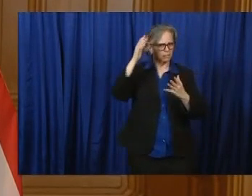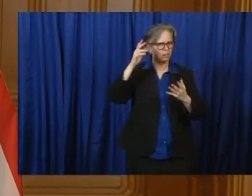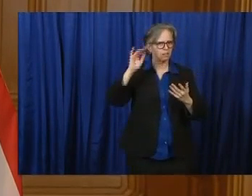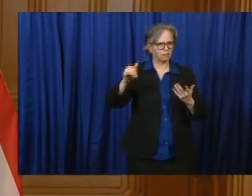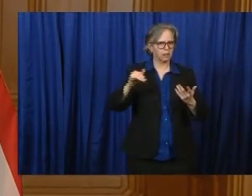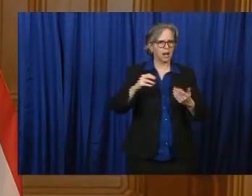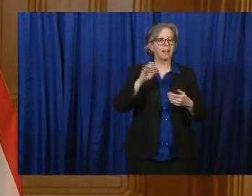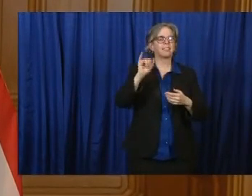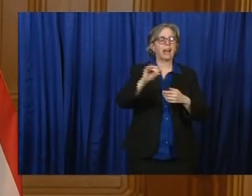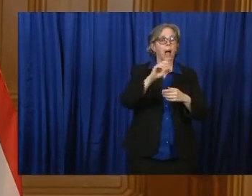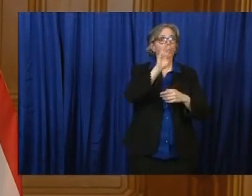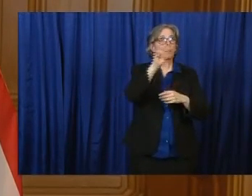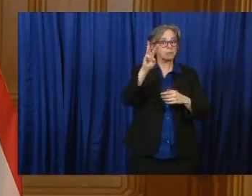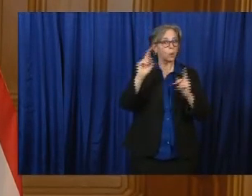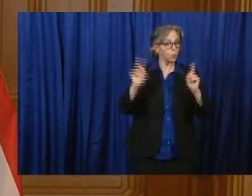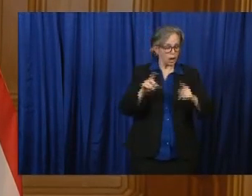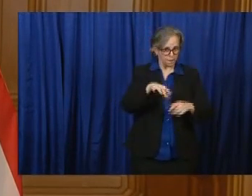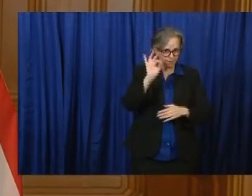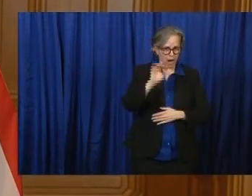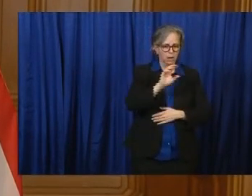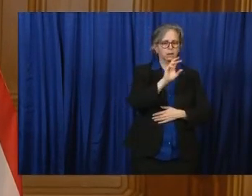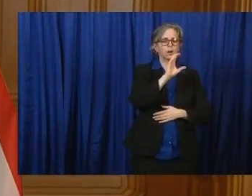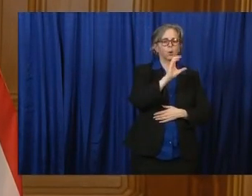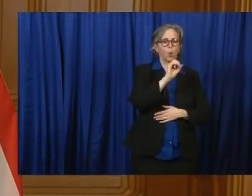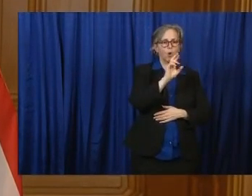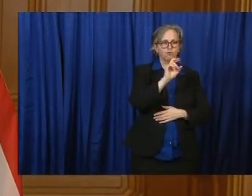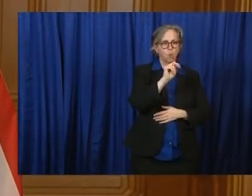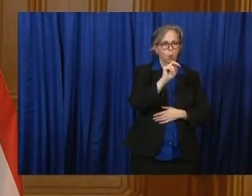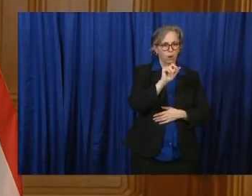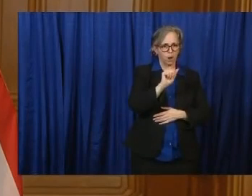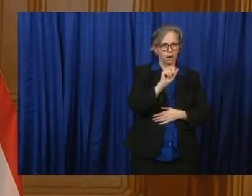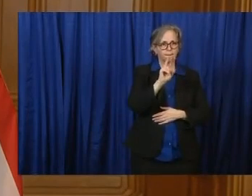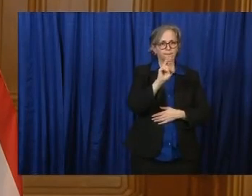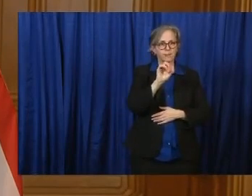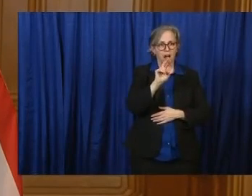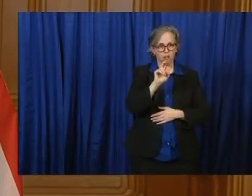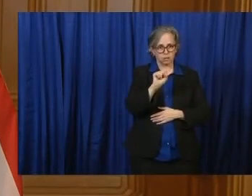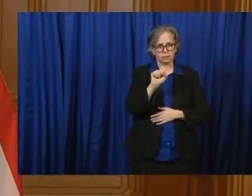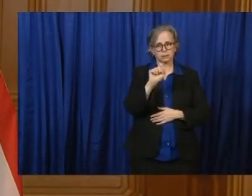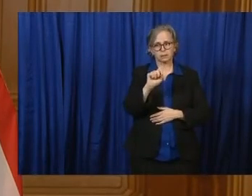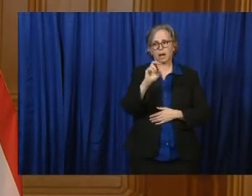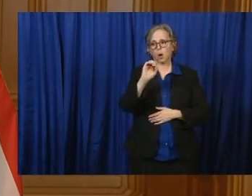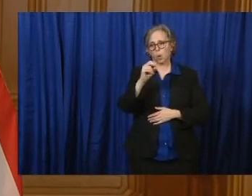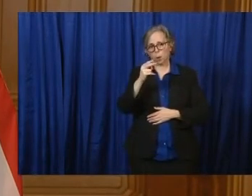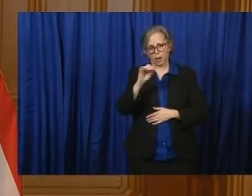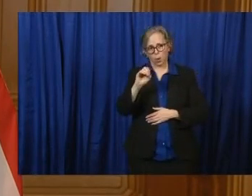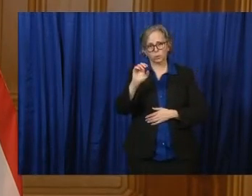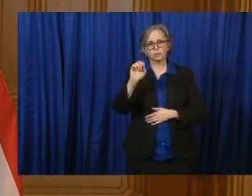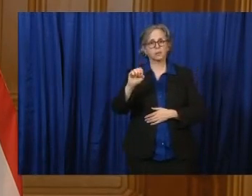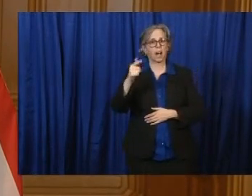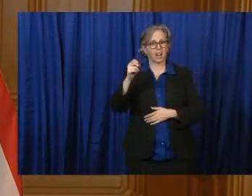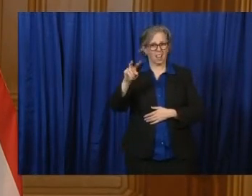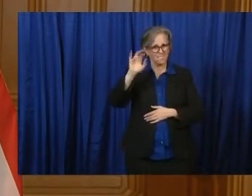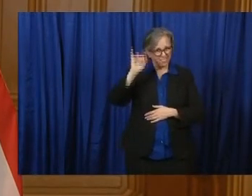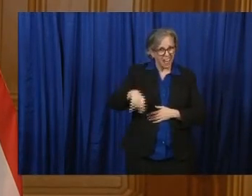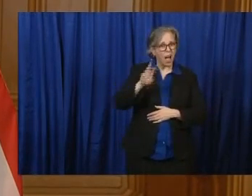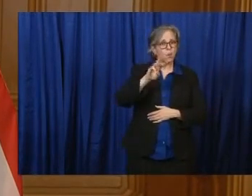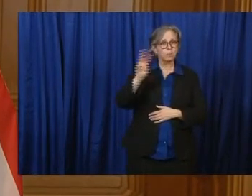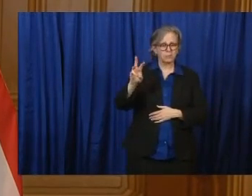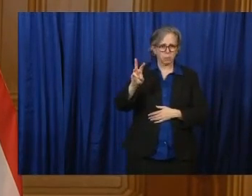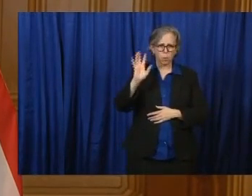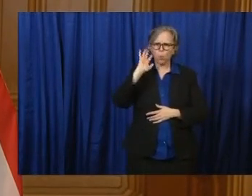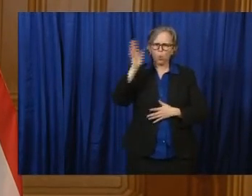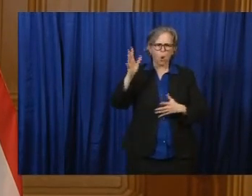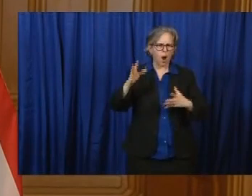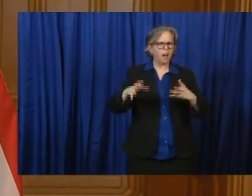coronas.ohio.gov website. The site will continue to be updated as this work progresses this week and into the future. Also, the